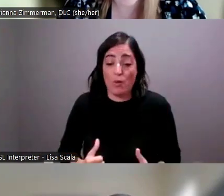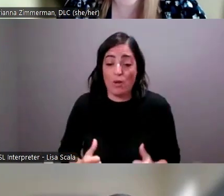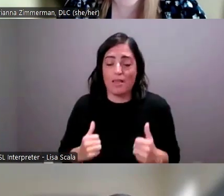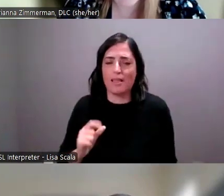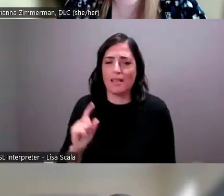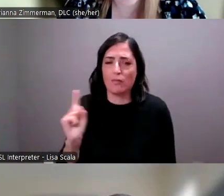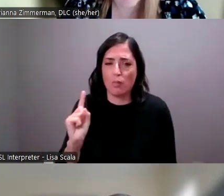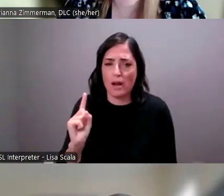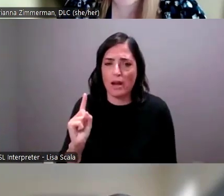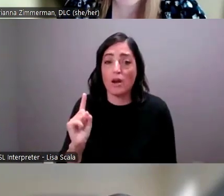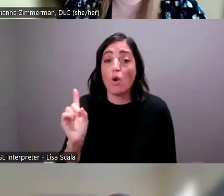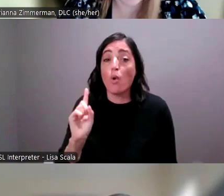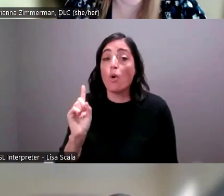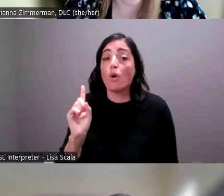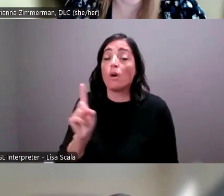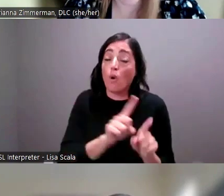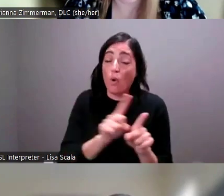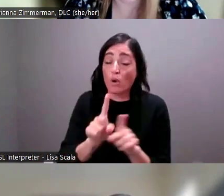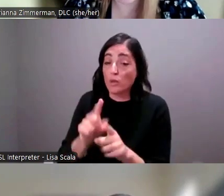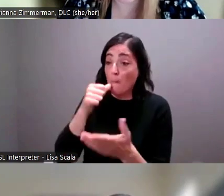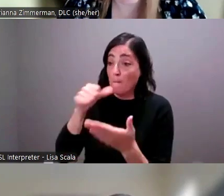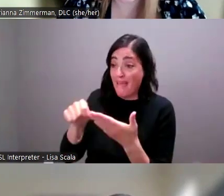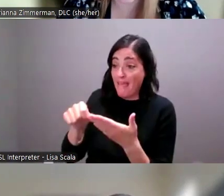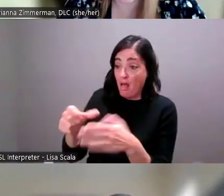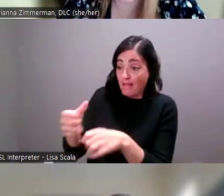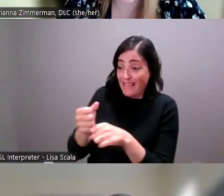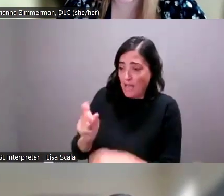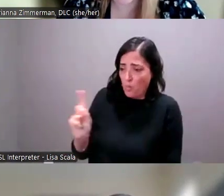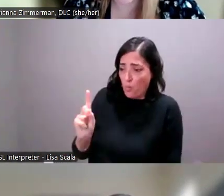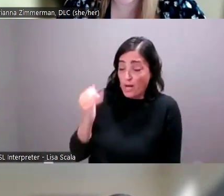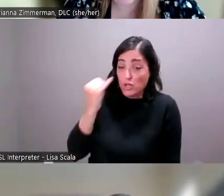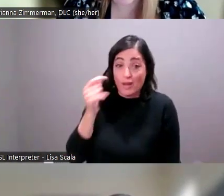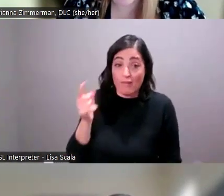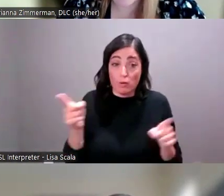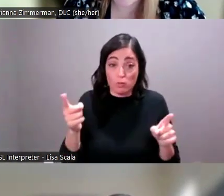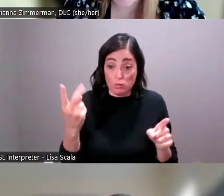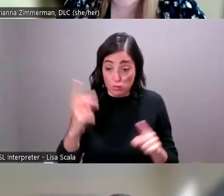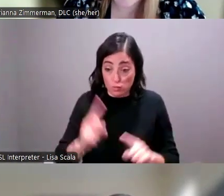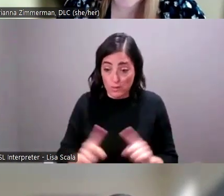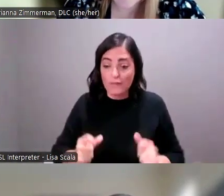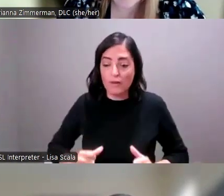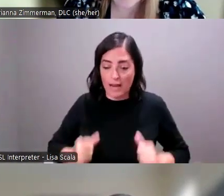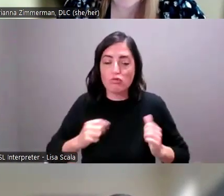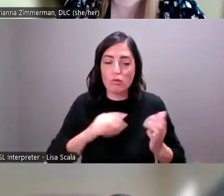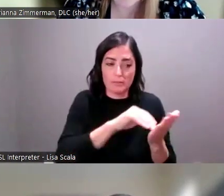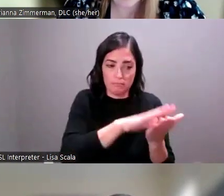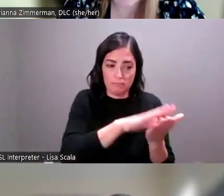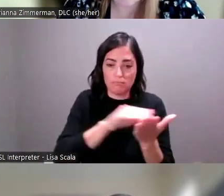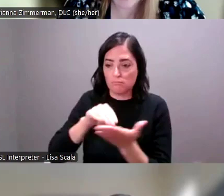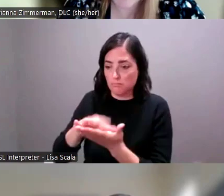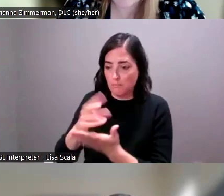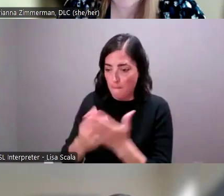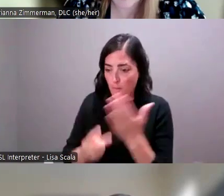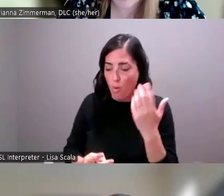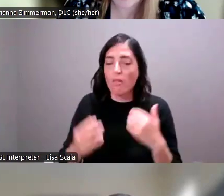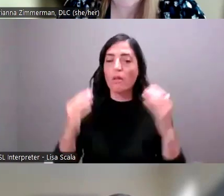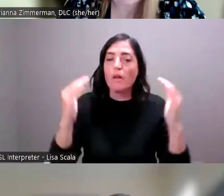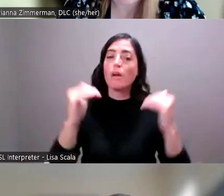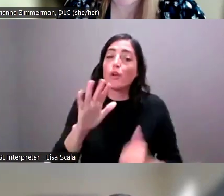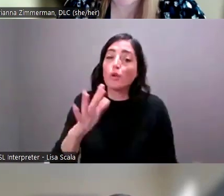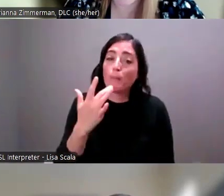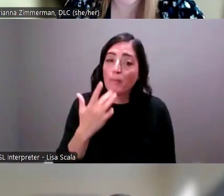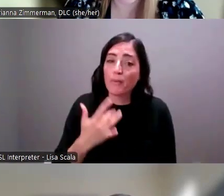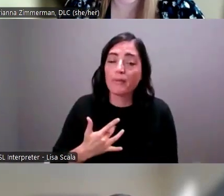where you receive your mail. So if those addresses are different, you'll want to indicate that. Your date of birth,